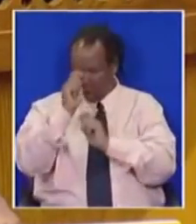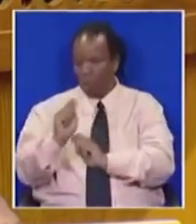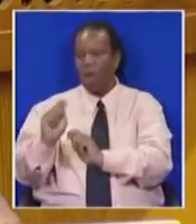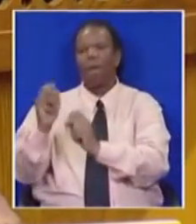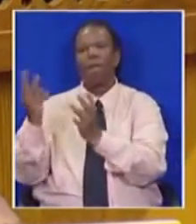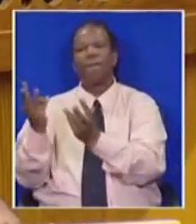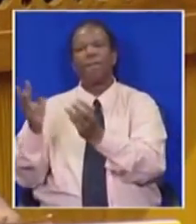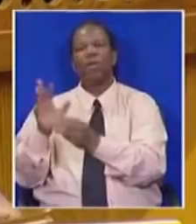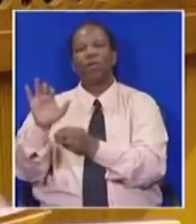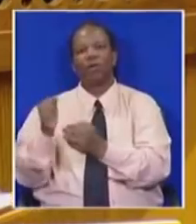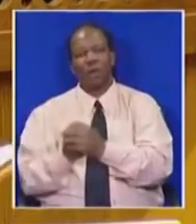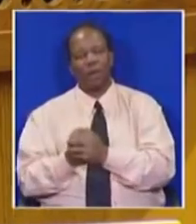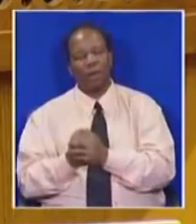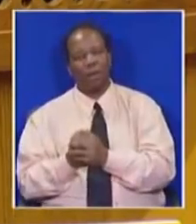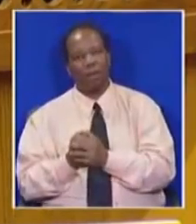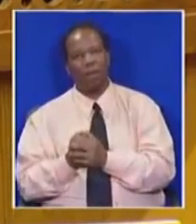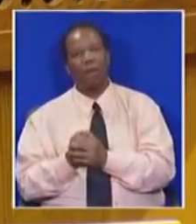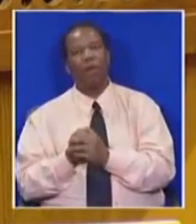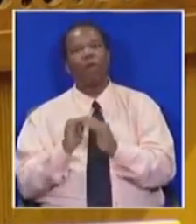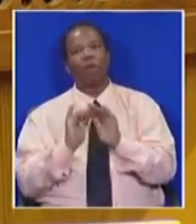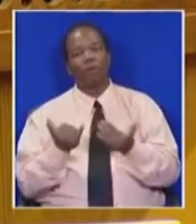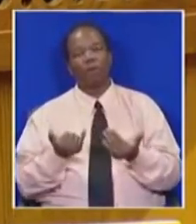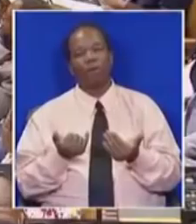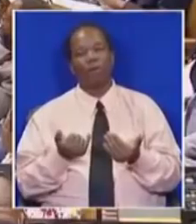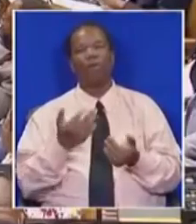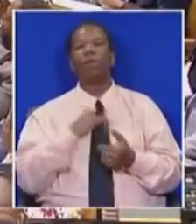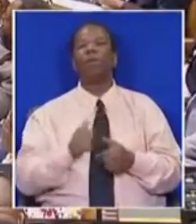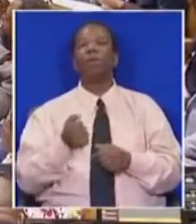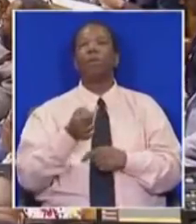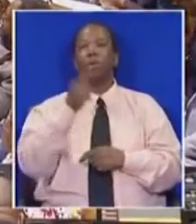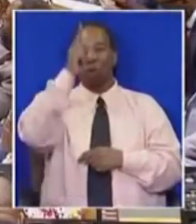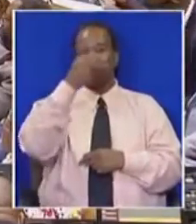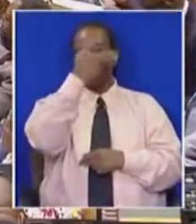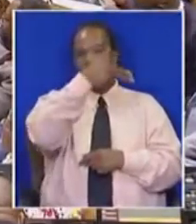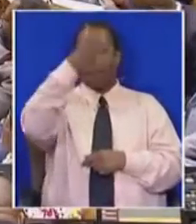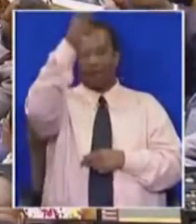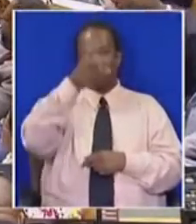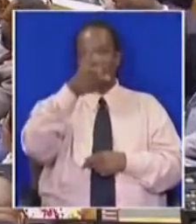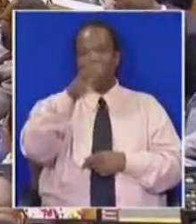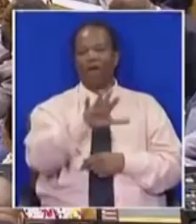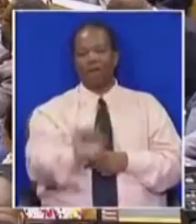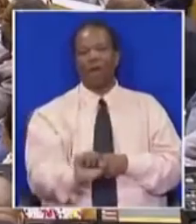country. On a point of order. I thank you very much.